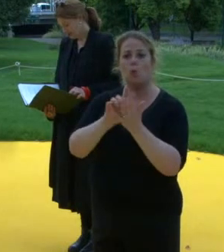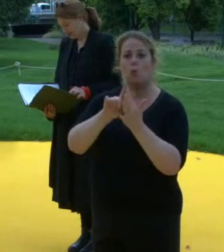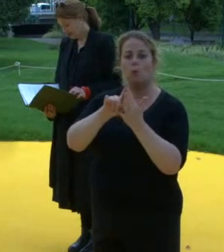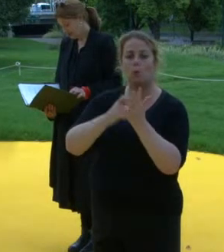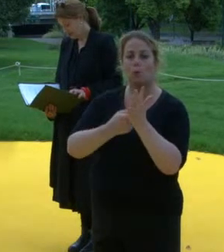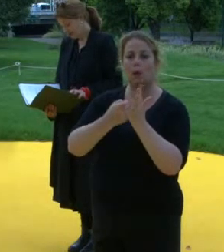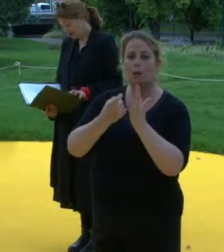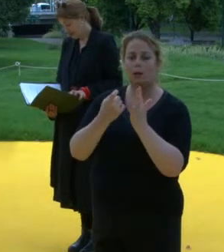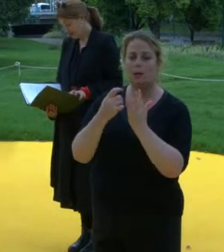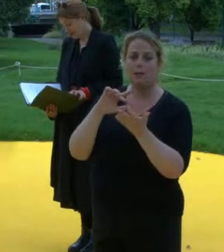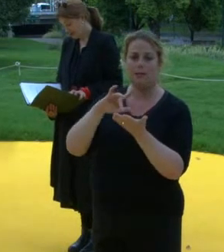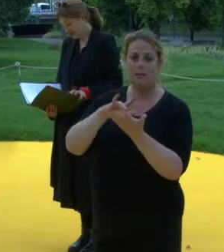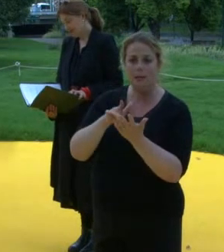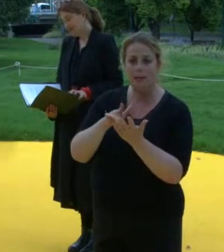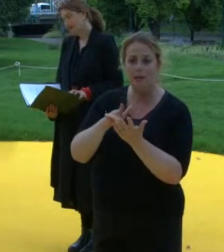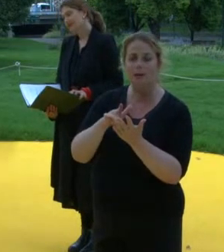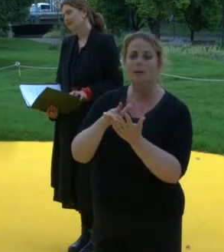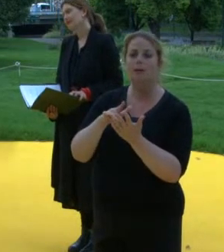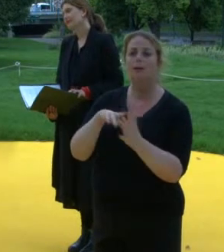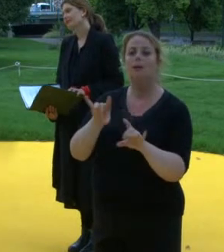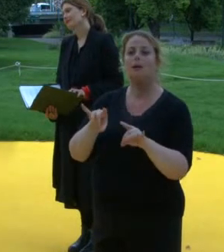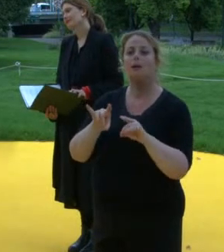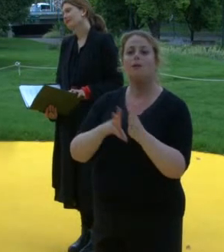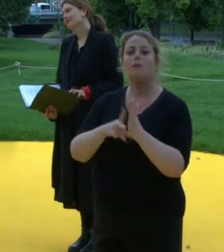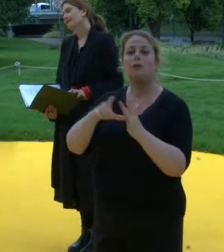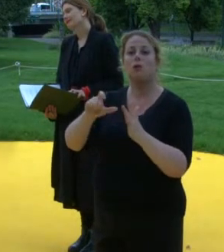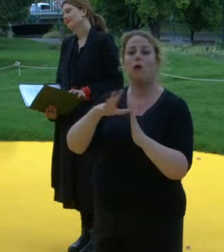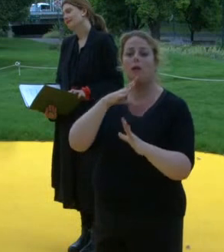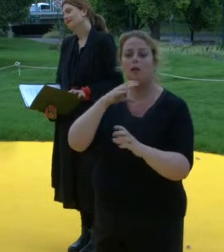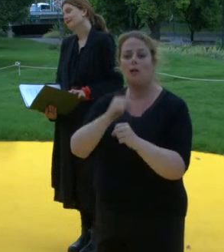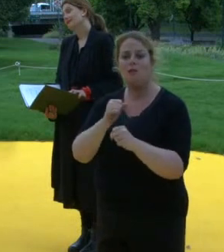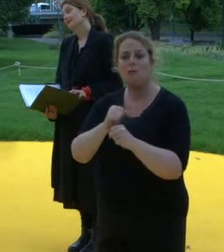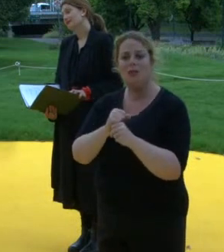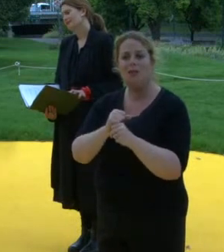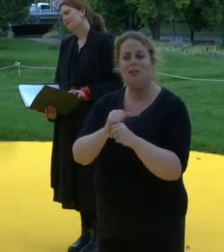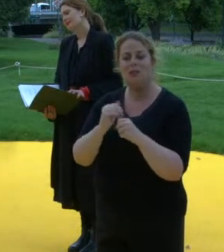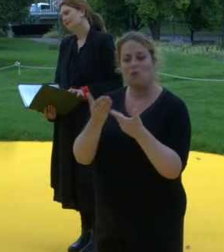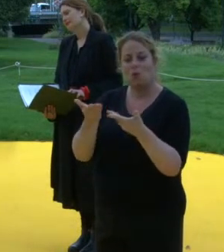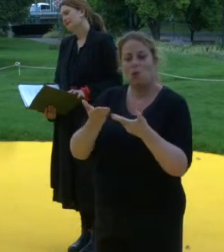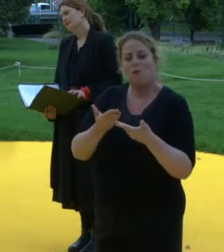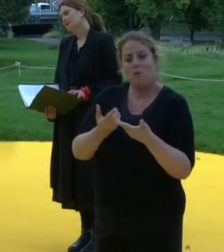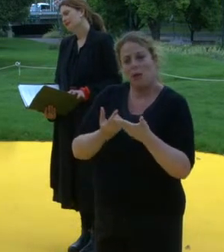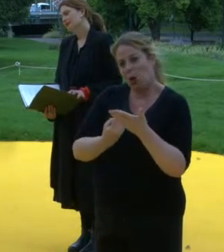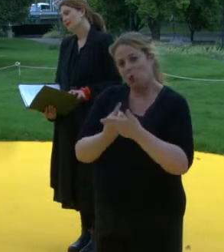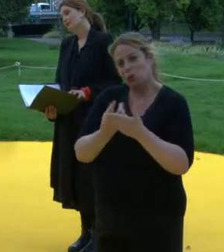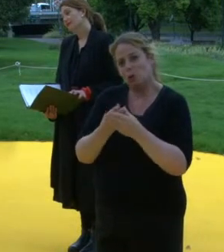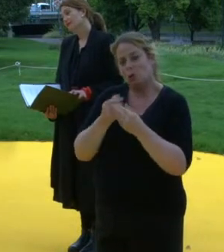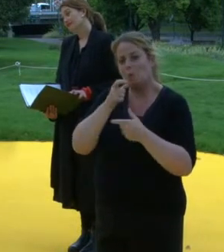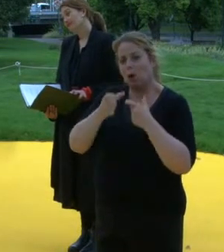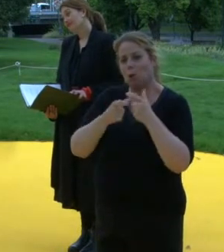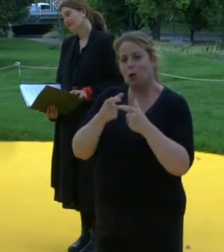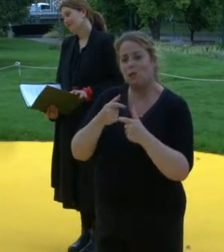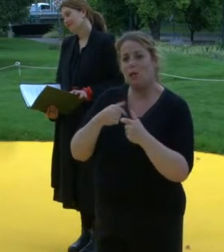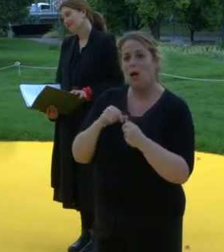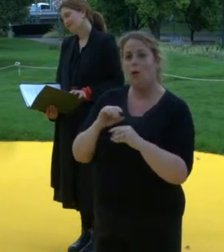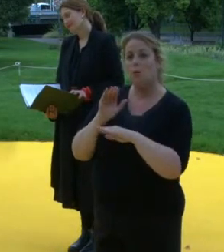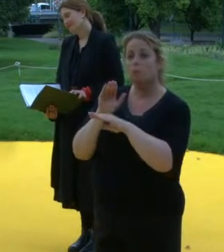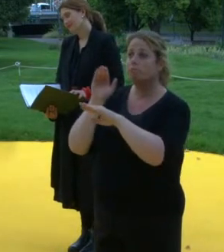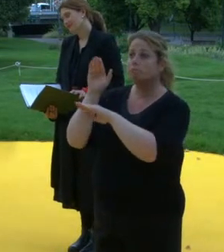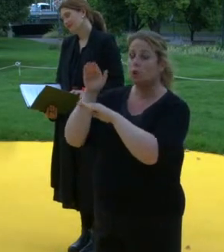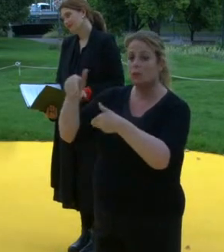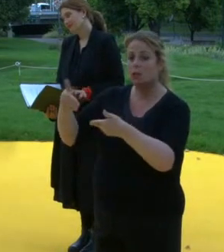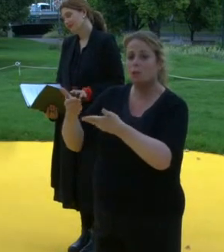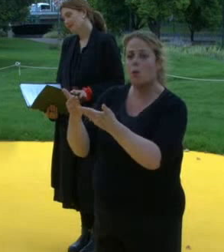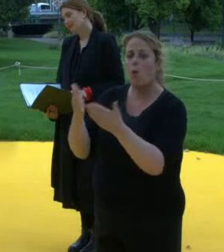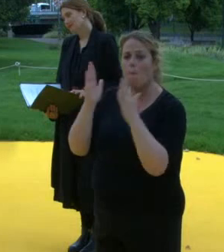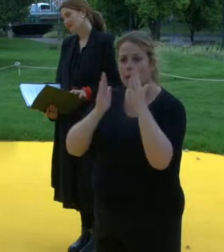State Government for taking a chance on my words. I was born overseas in Malaysia, and I moved here when I was 2, and I grew